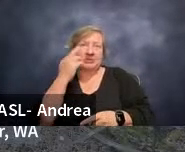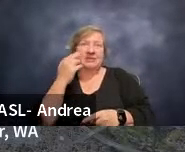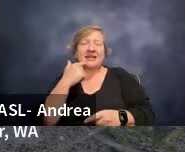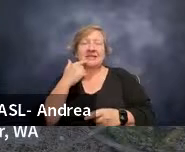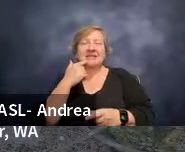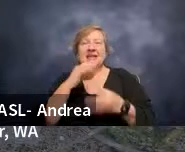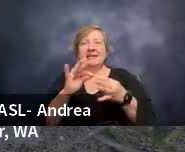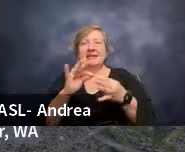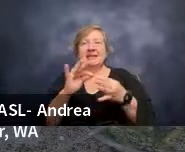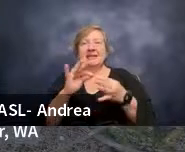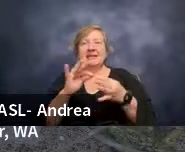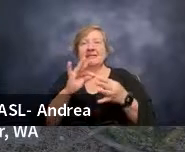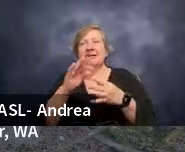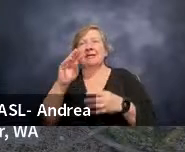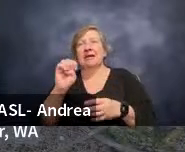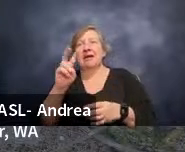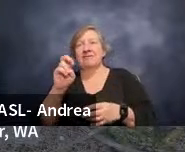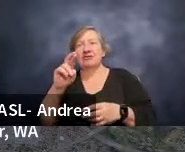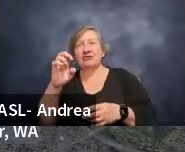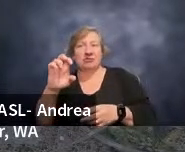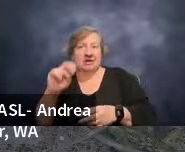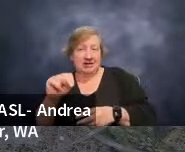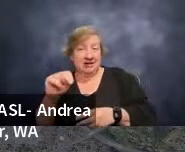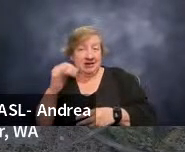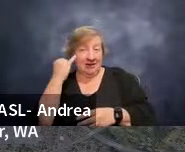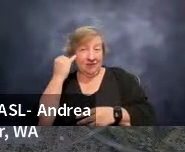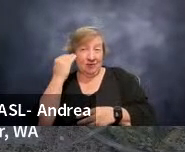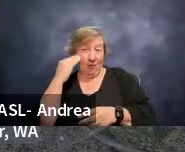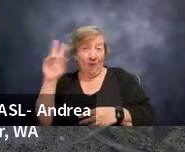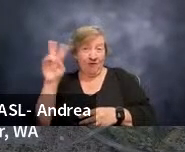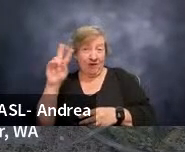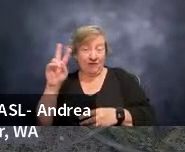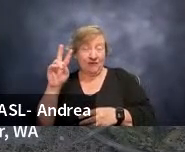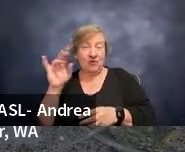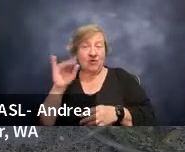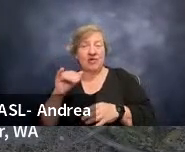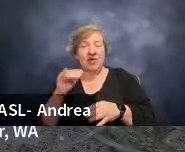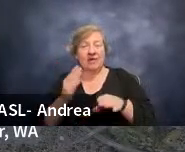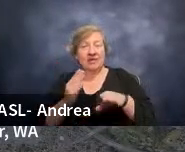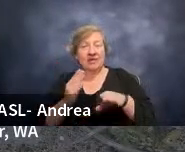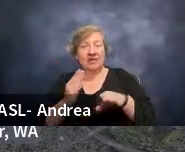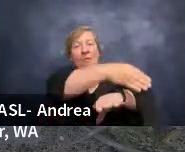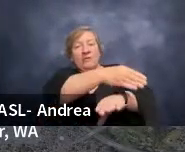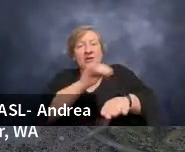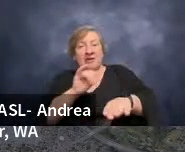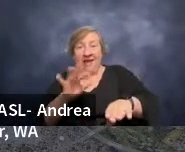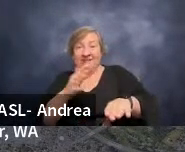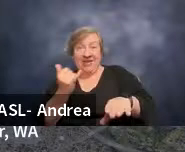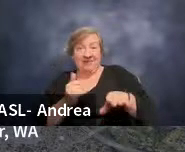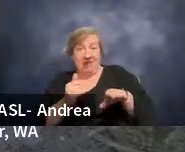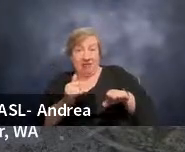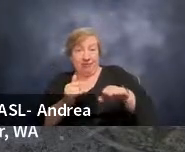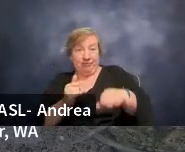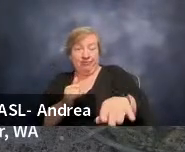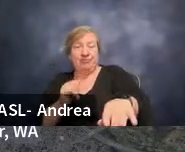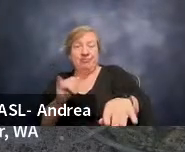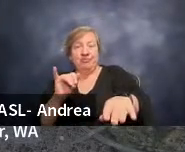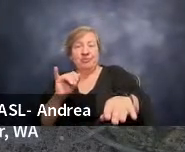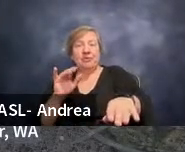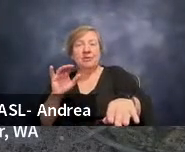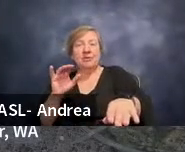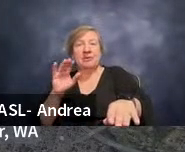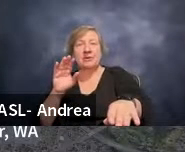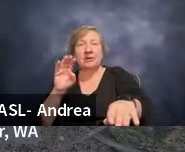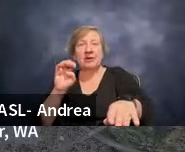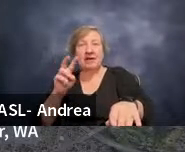Boulevard, which is, if you're familiar with Vancouver, that's an overcrossing of I-5. But yes, that is the